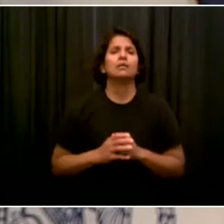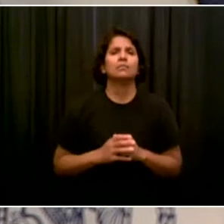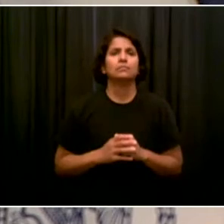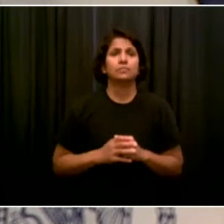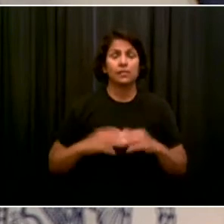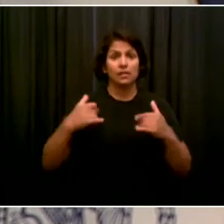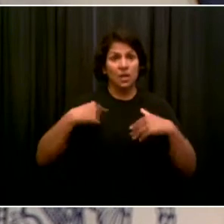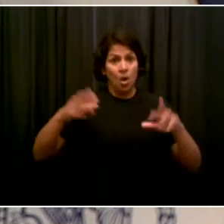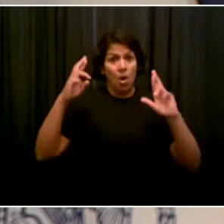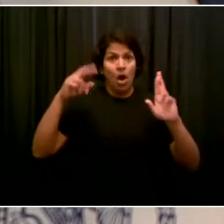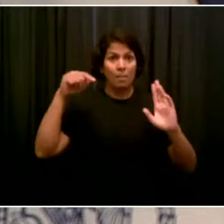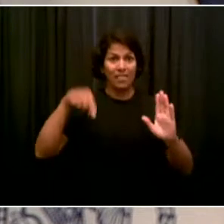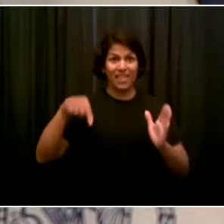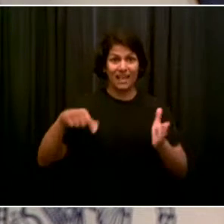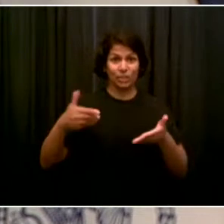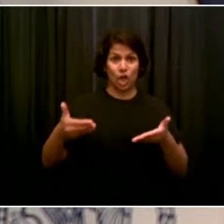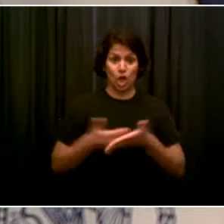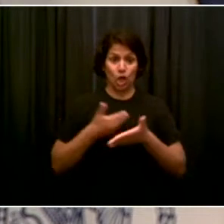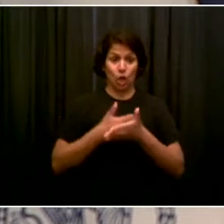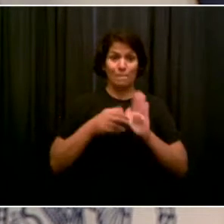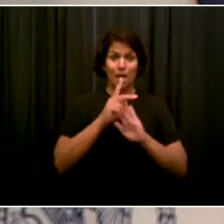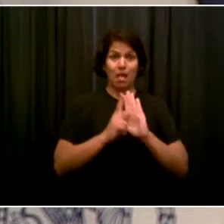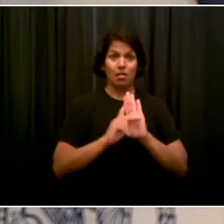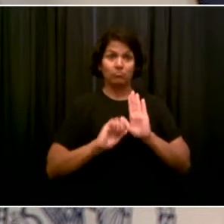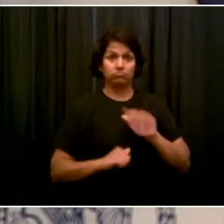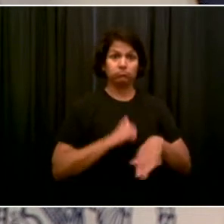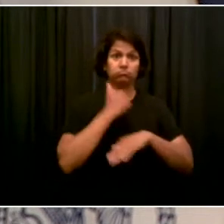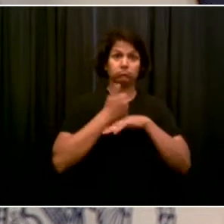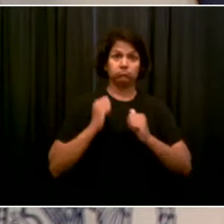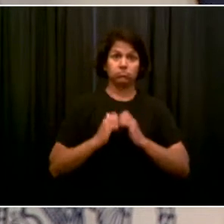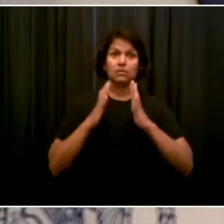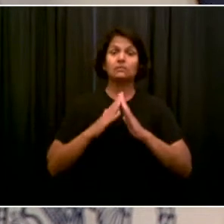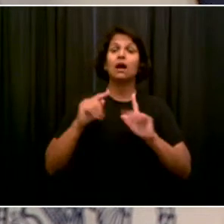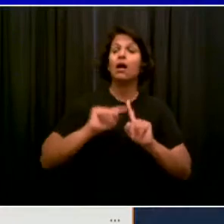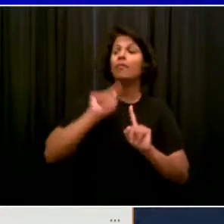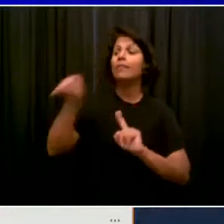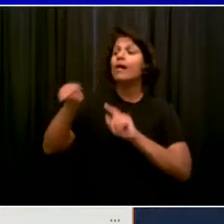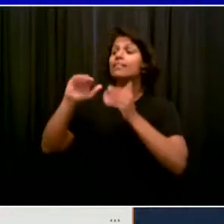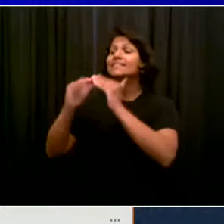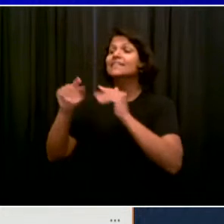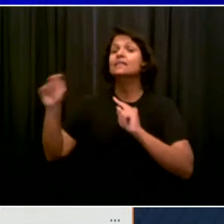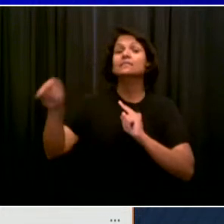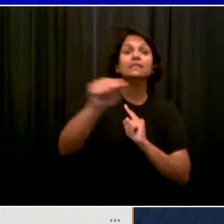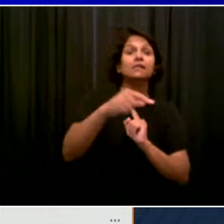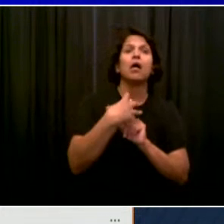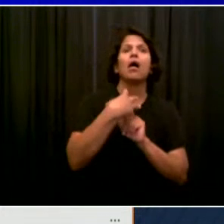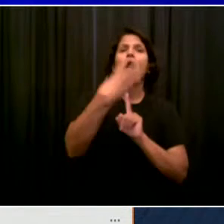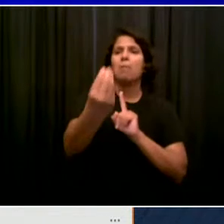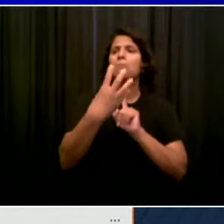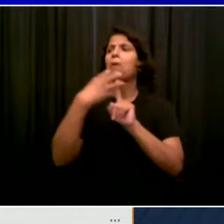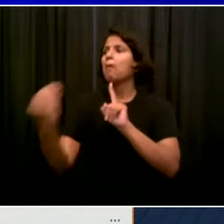what clear support we got yesterday from President Joe Biden. I mean, this is just a few hours